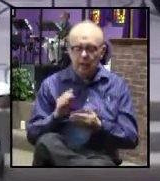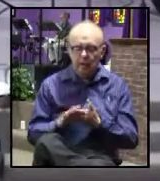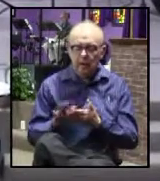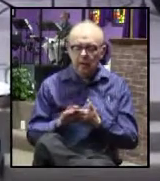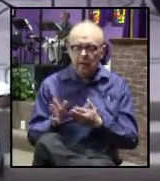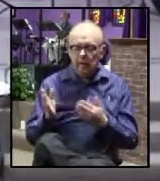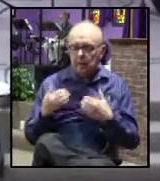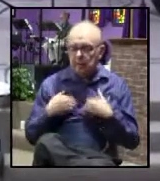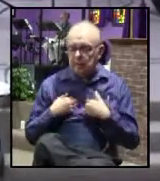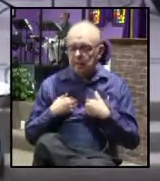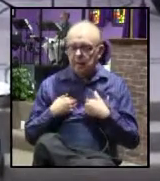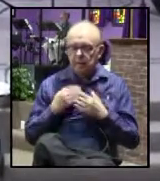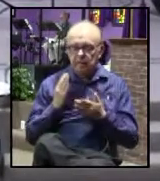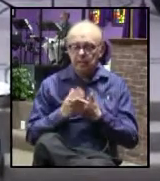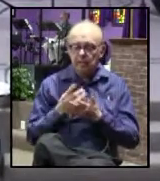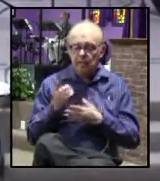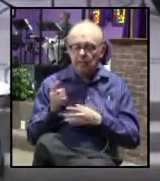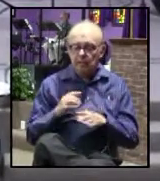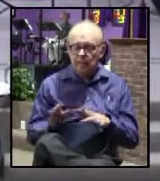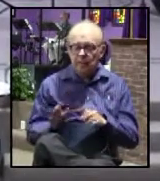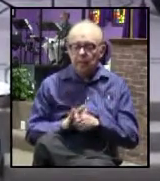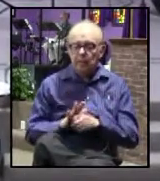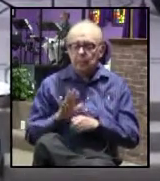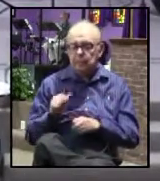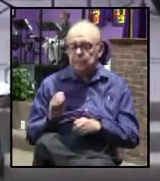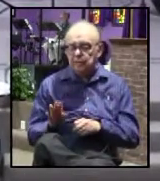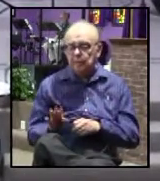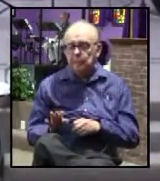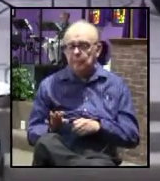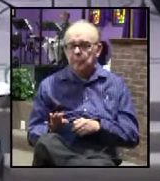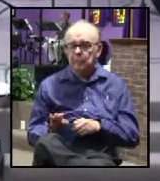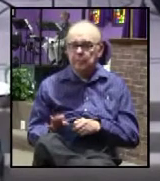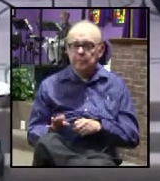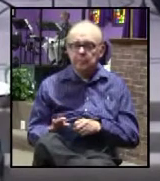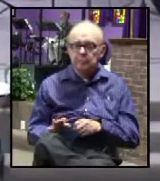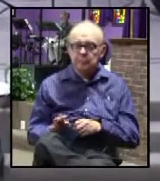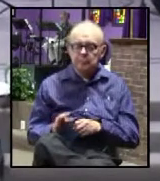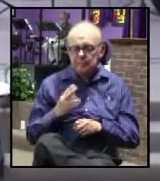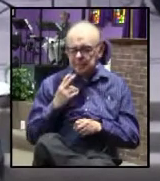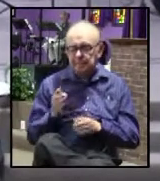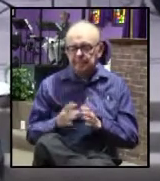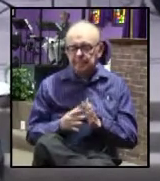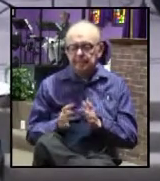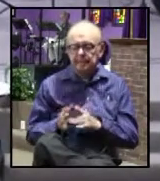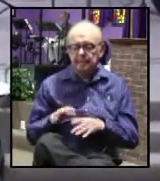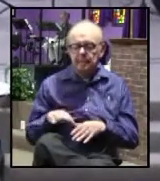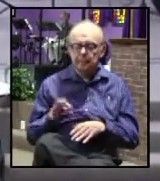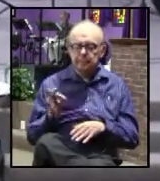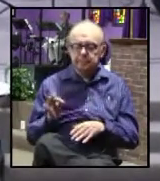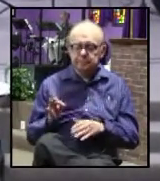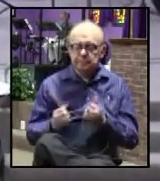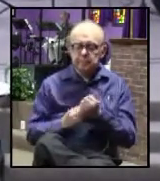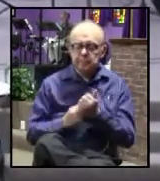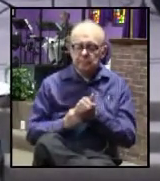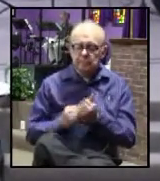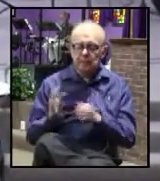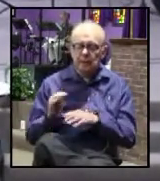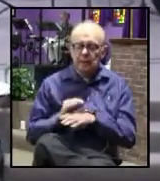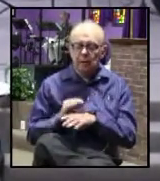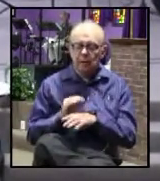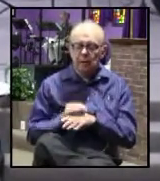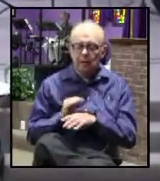that he has stop him from completing his job. You see, Jesus found the foundation of his